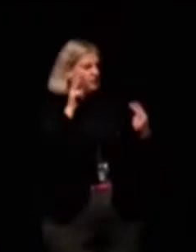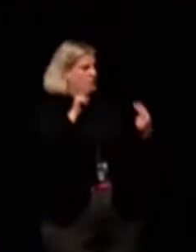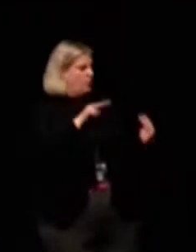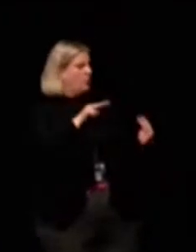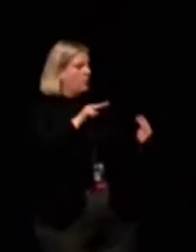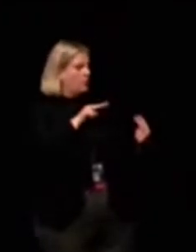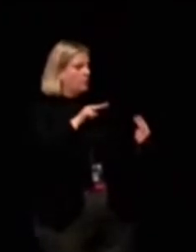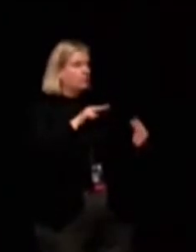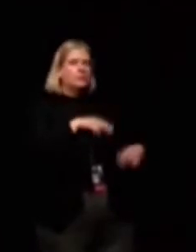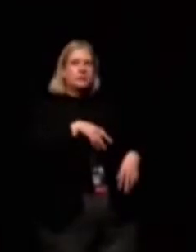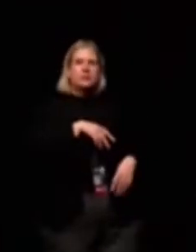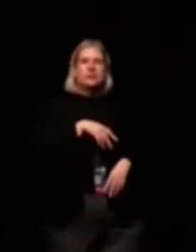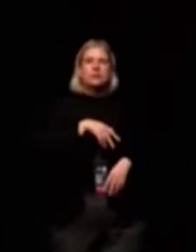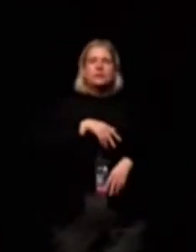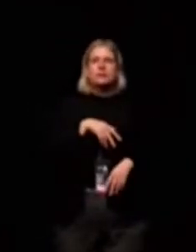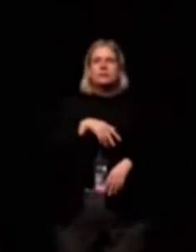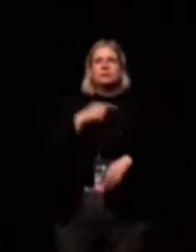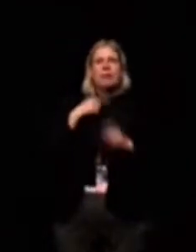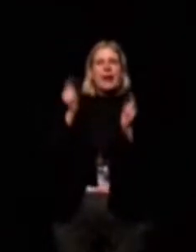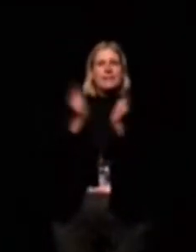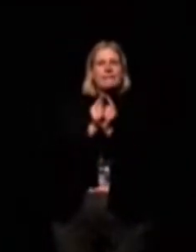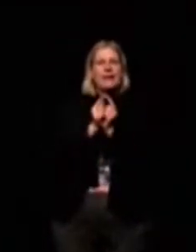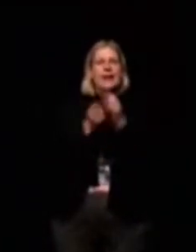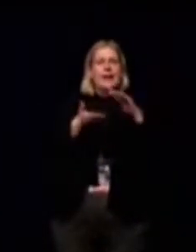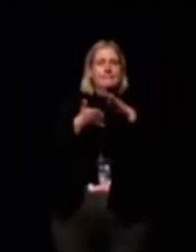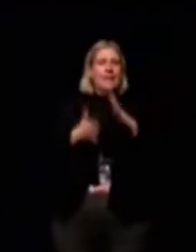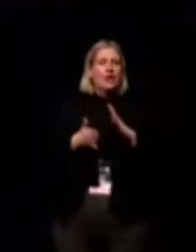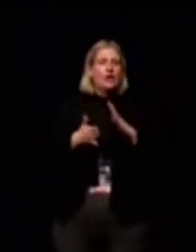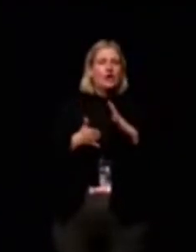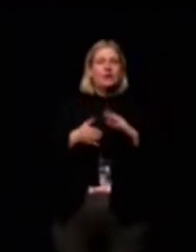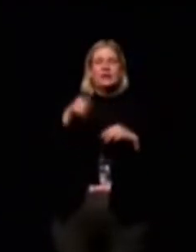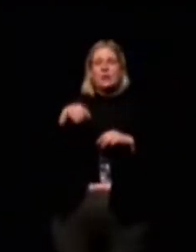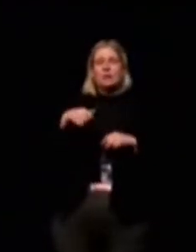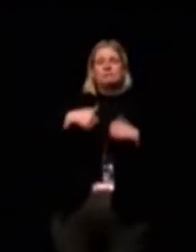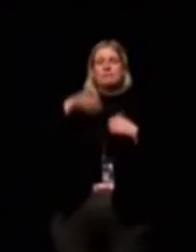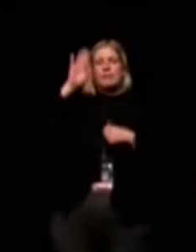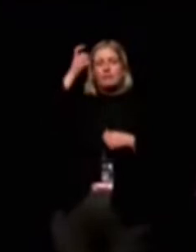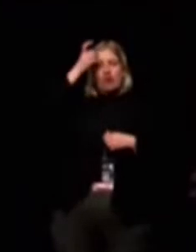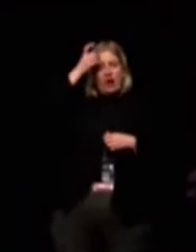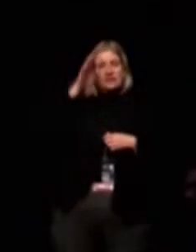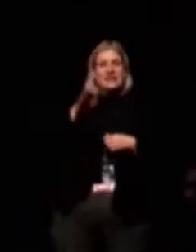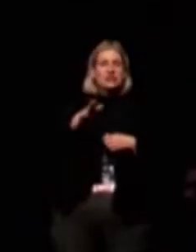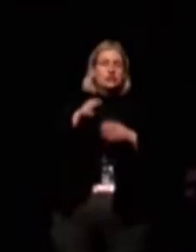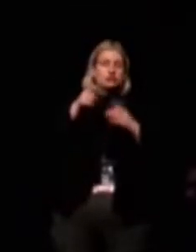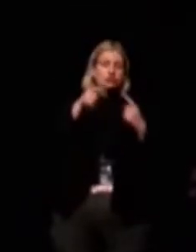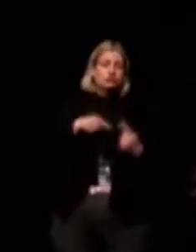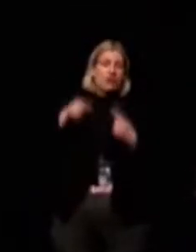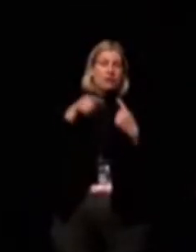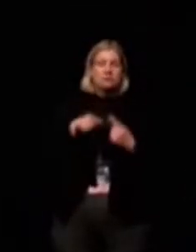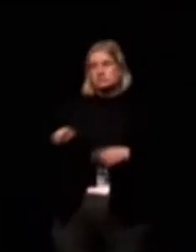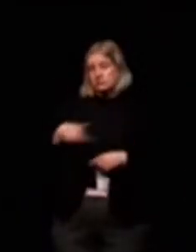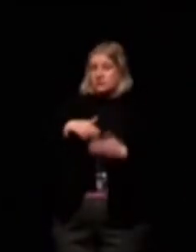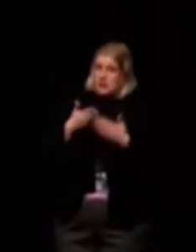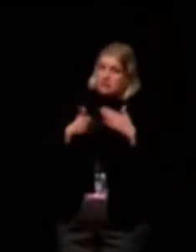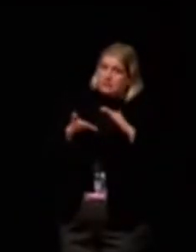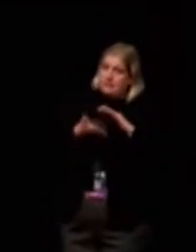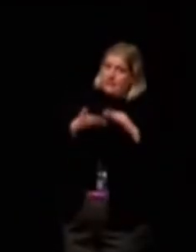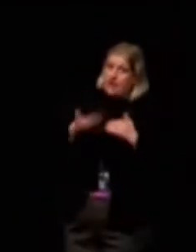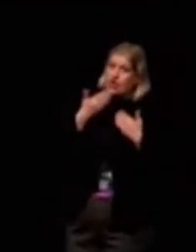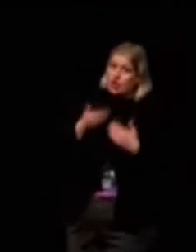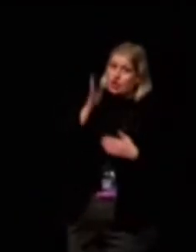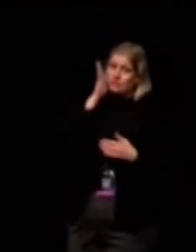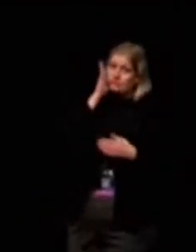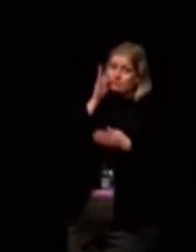owner in the Bronx who had really good brownies. I love brownies. But he was worried that his